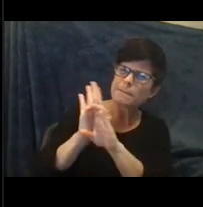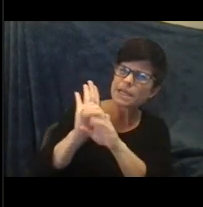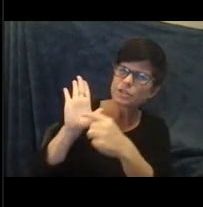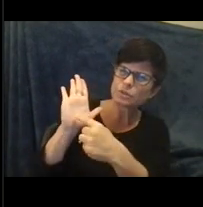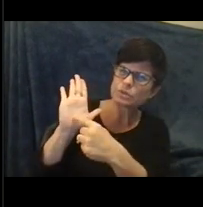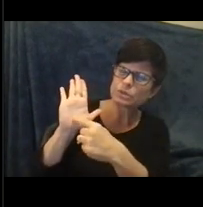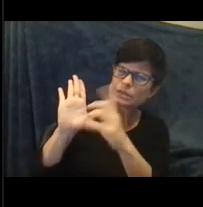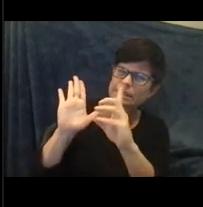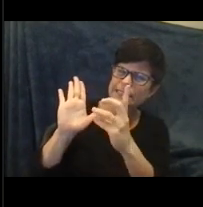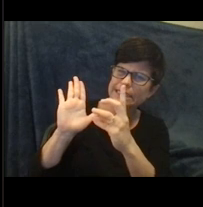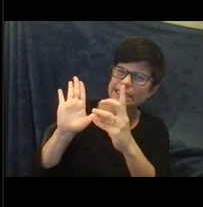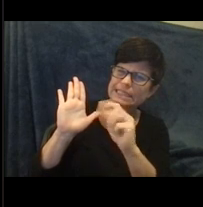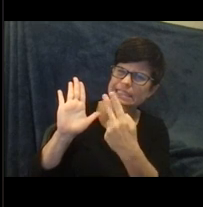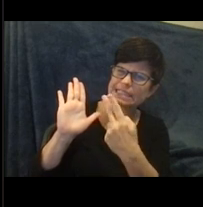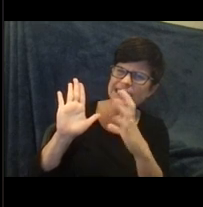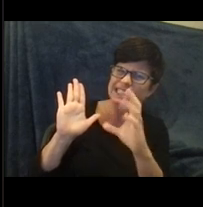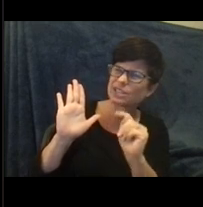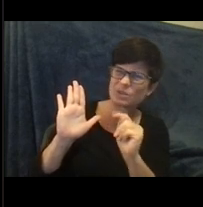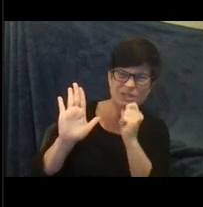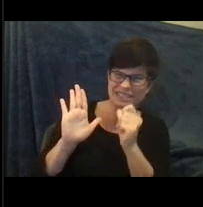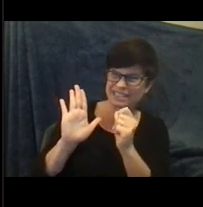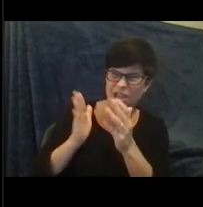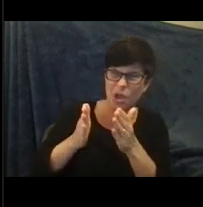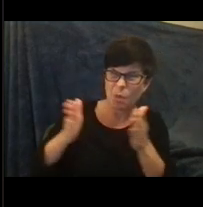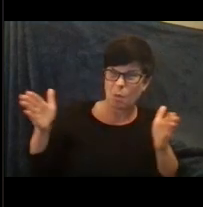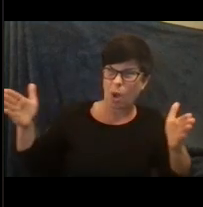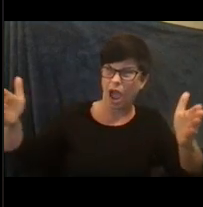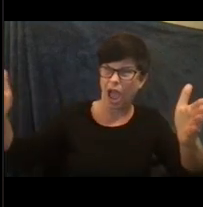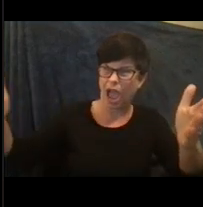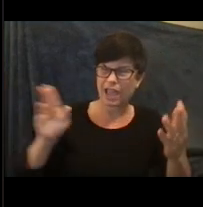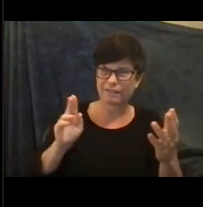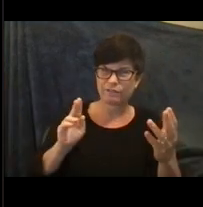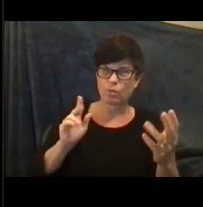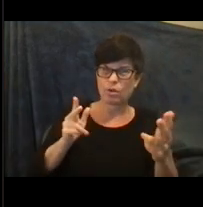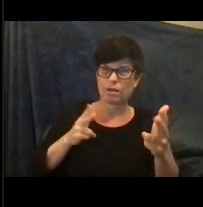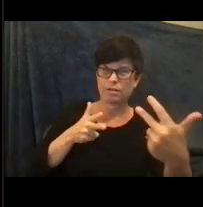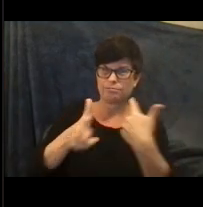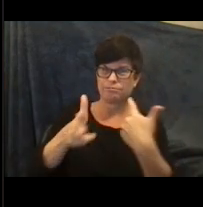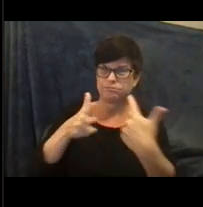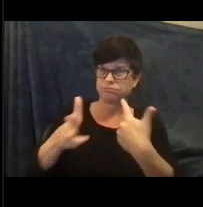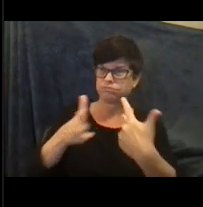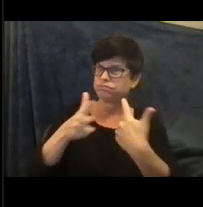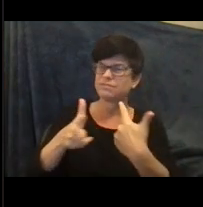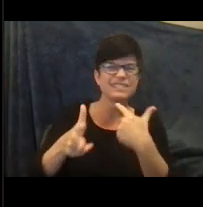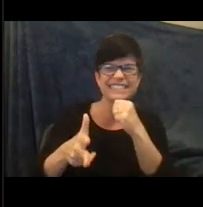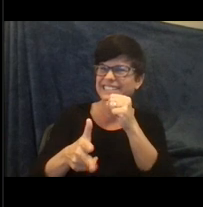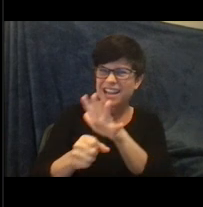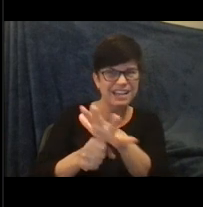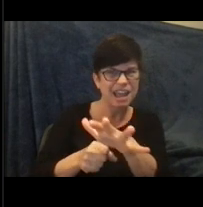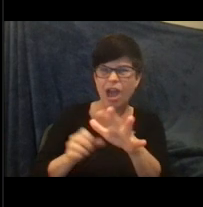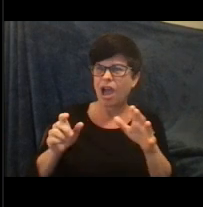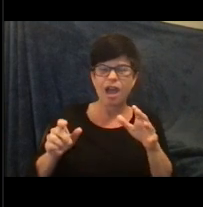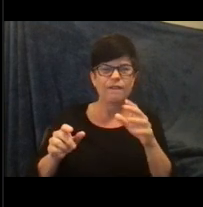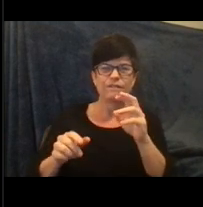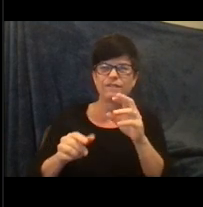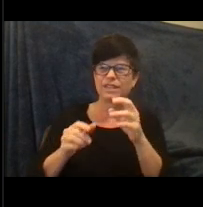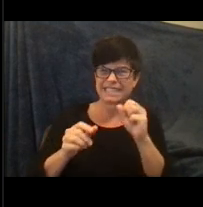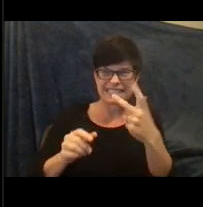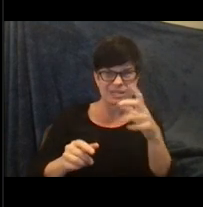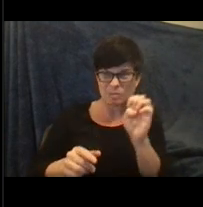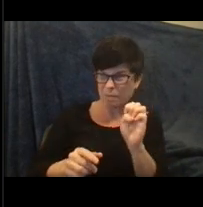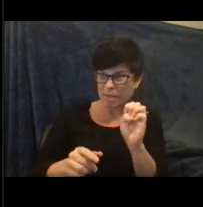Court looks like. It's barely wide enough now for two-way traffic. So there is no room for parking on this street. So I don't know, can I give this